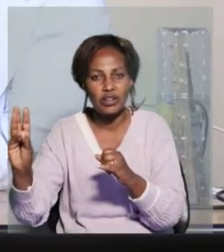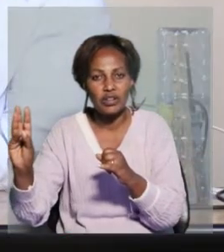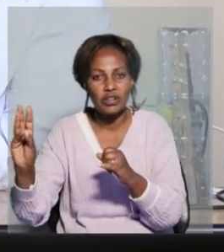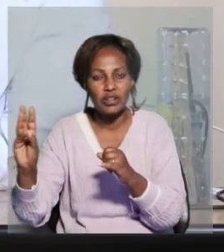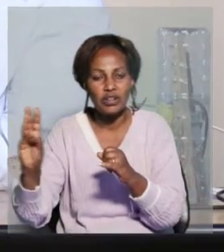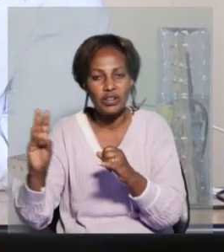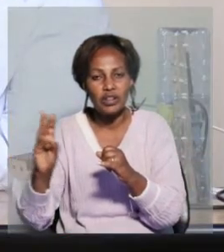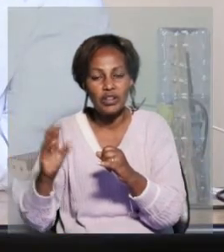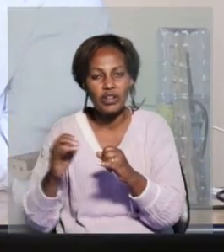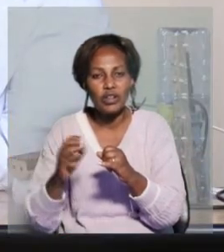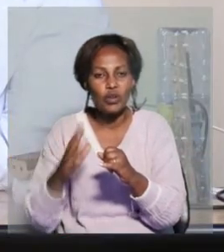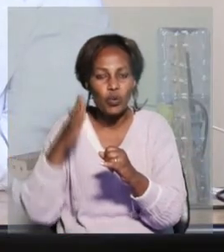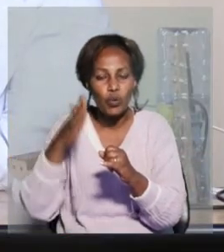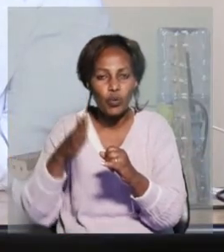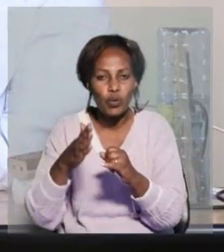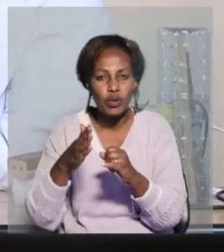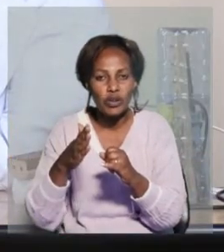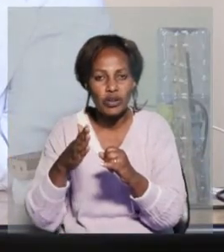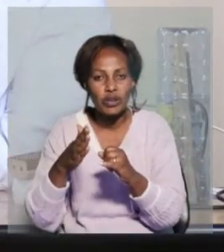will be